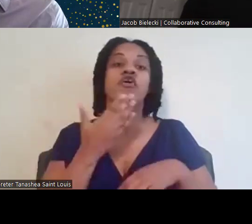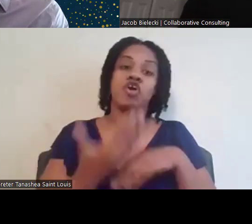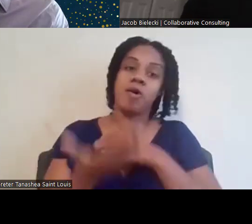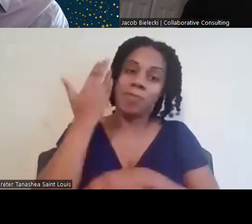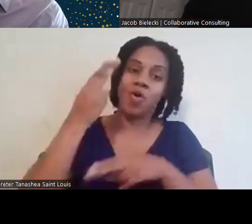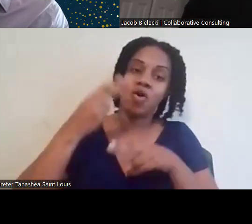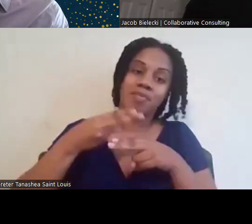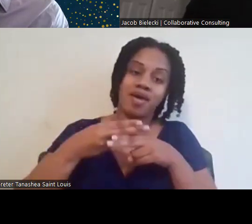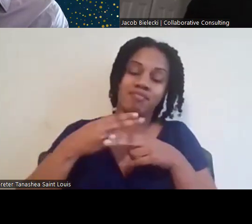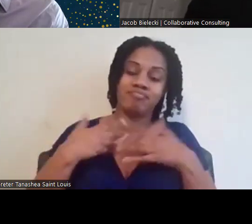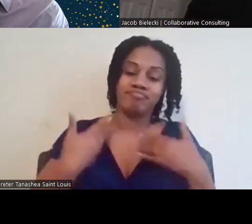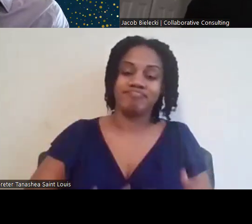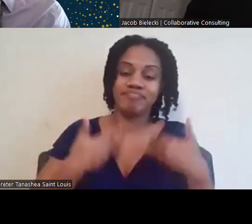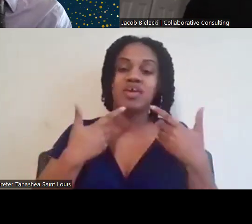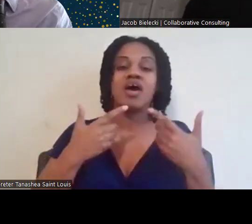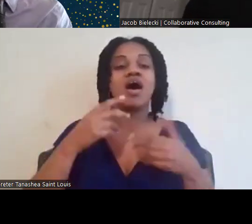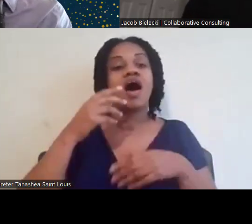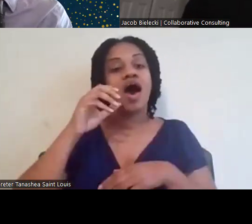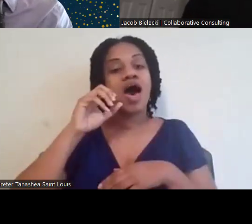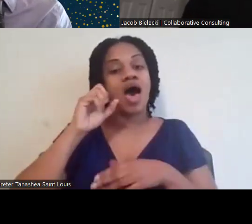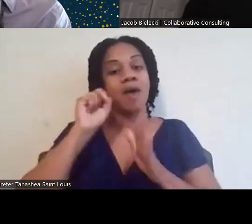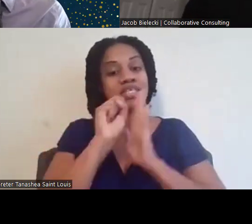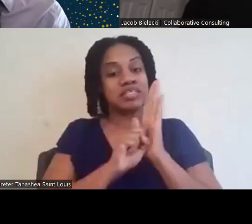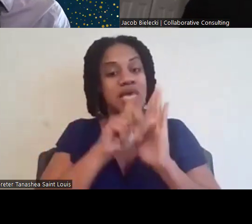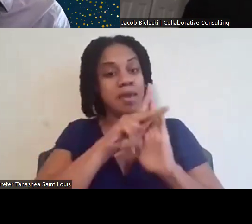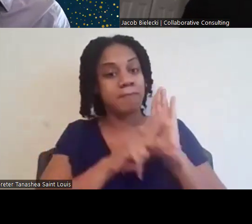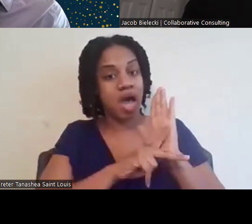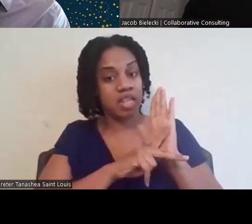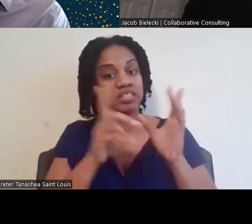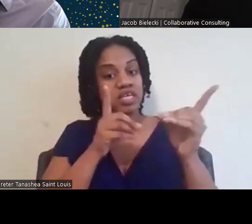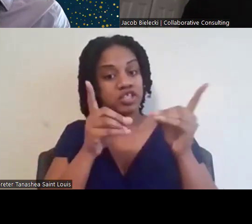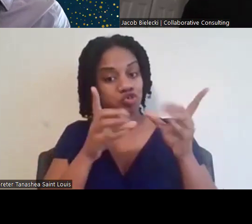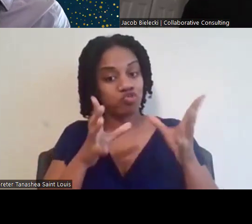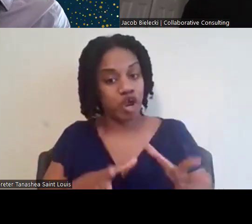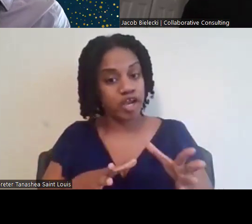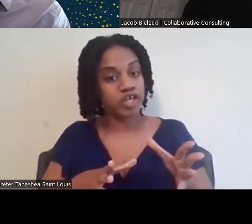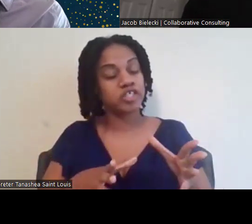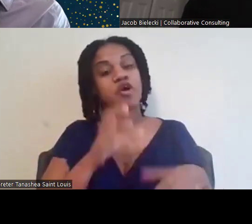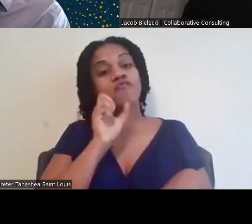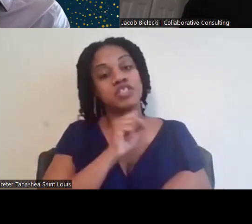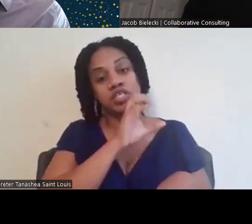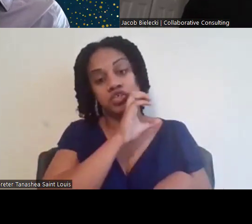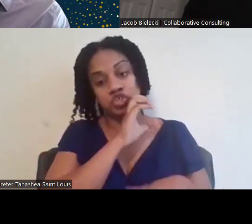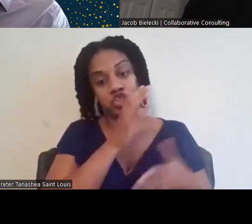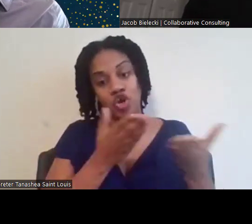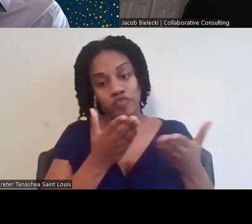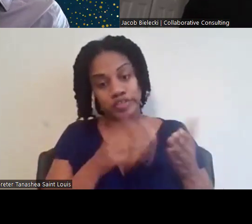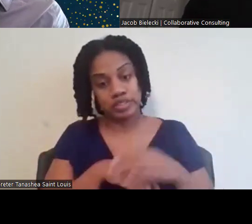Monica Kirkland. I am the State Policy Director for Senior Services Coalition of Alameda County, and